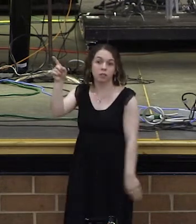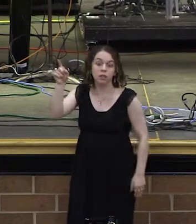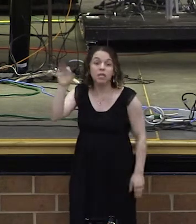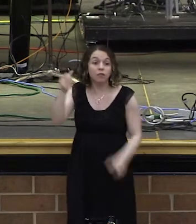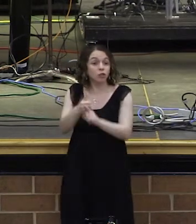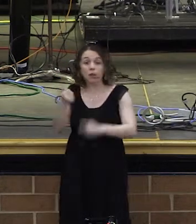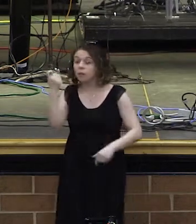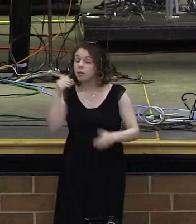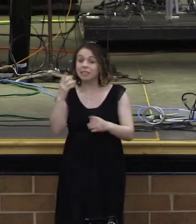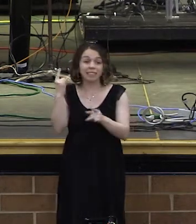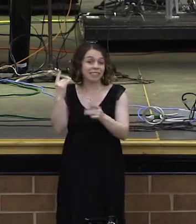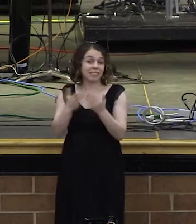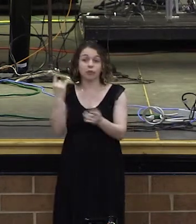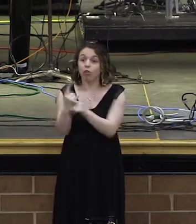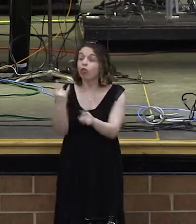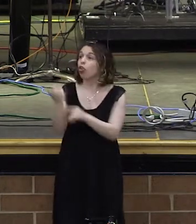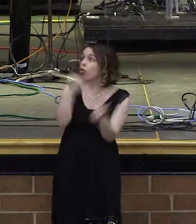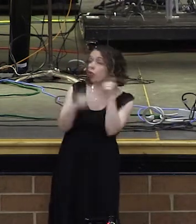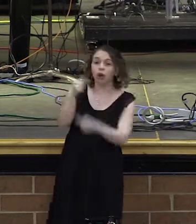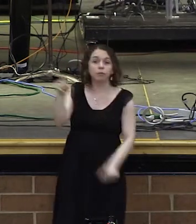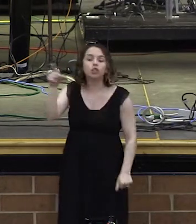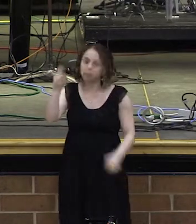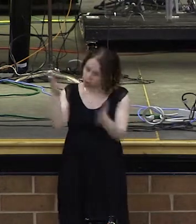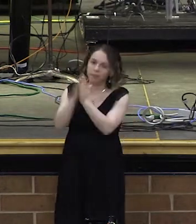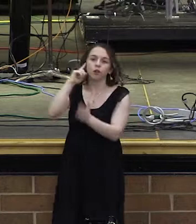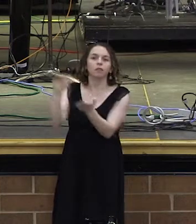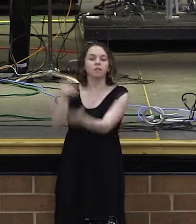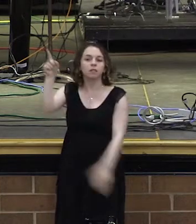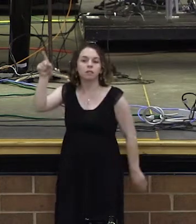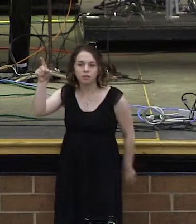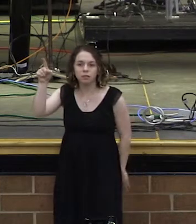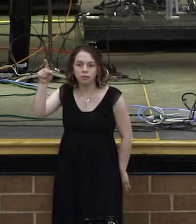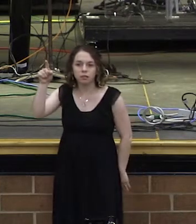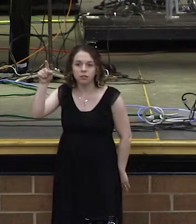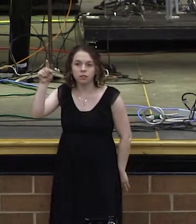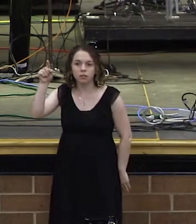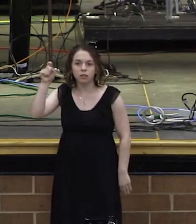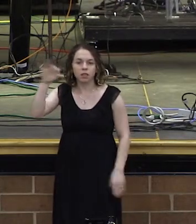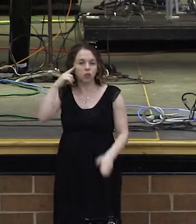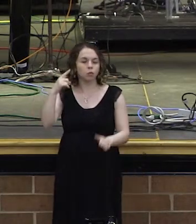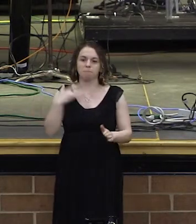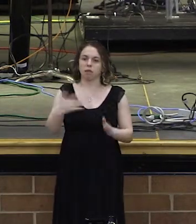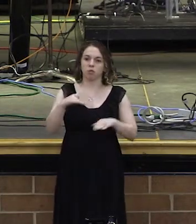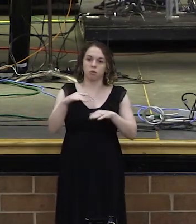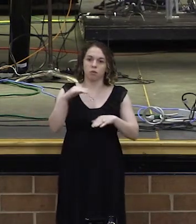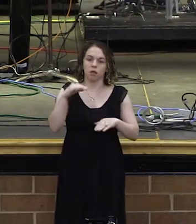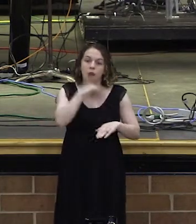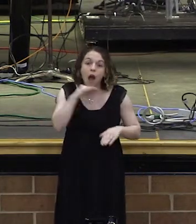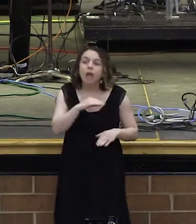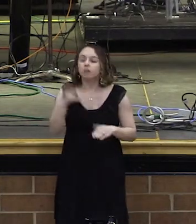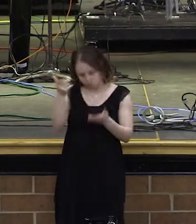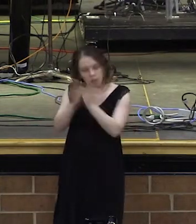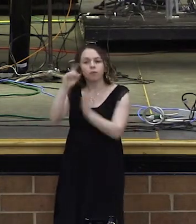say Amen what can wash away my sins nothing but the blood of Jesus Amen so the good we do doesn't cancel the